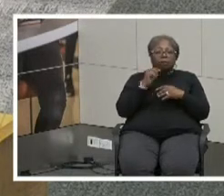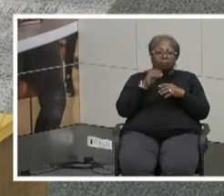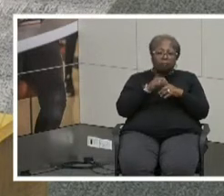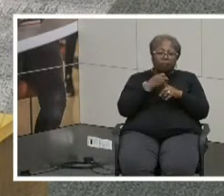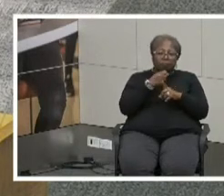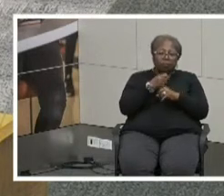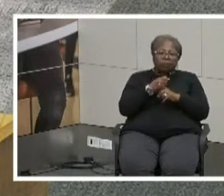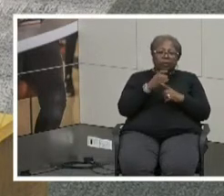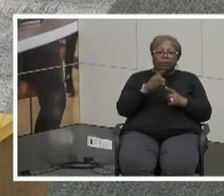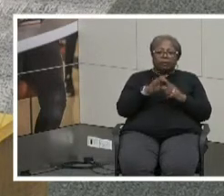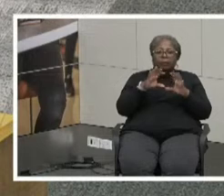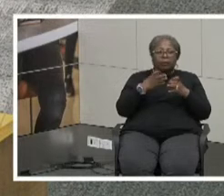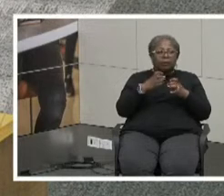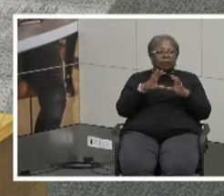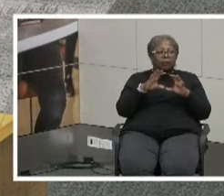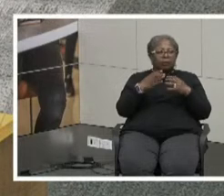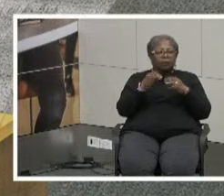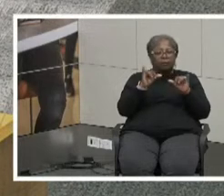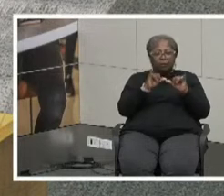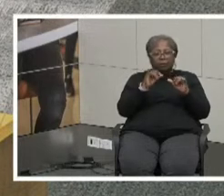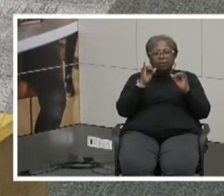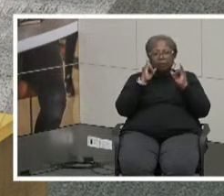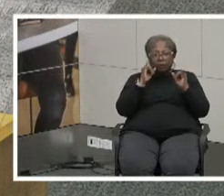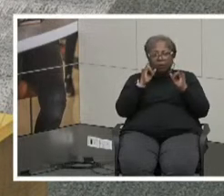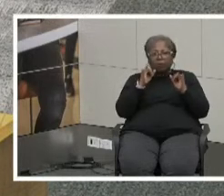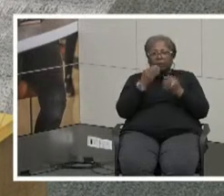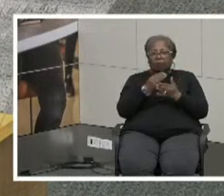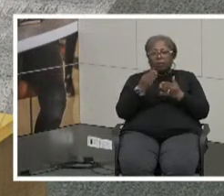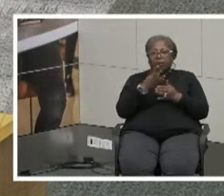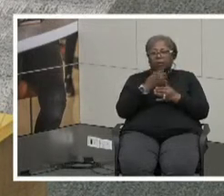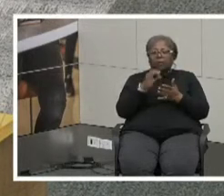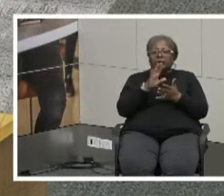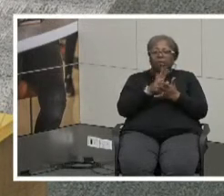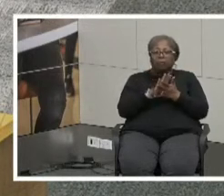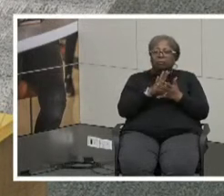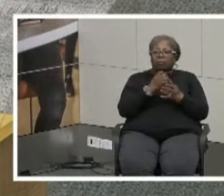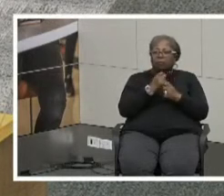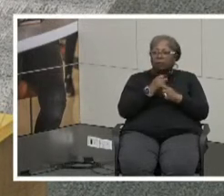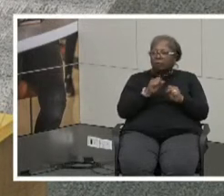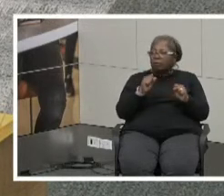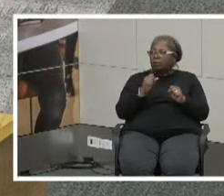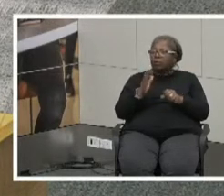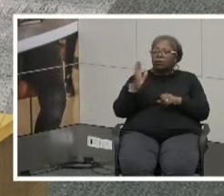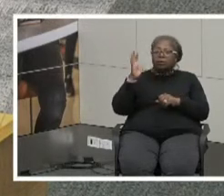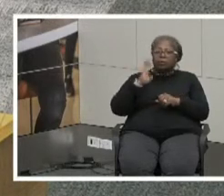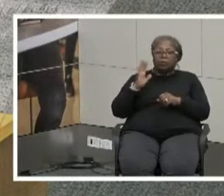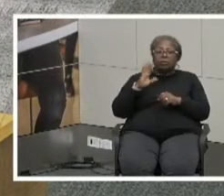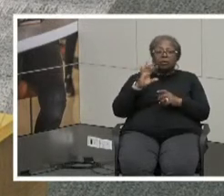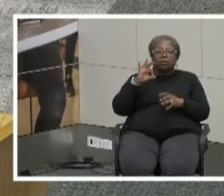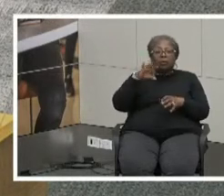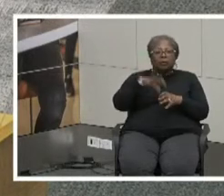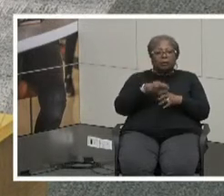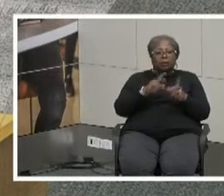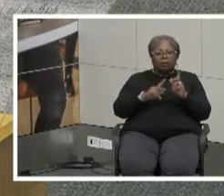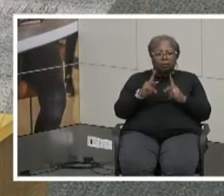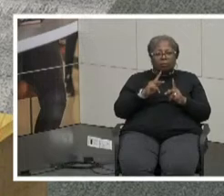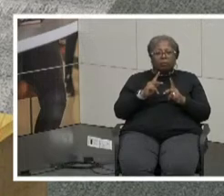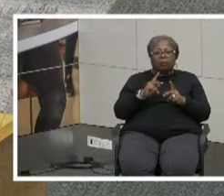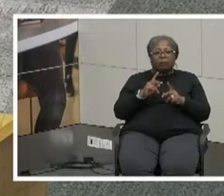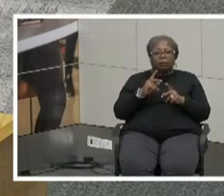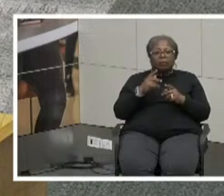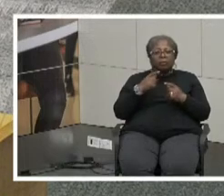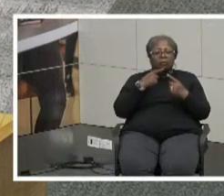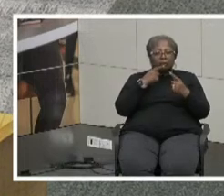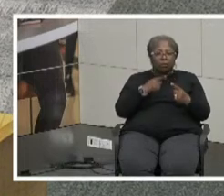programming classroom sizes instructional materials and school safety in the past elected officials have publicly called out their